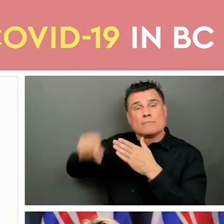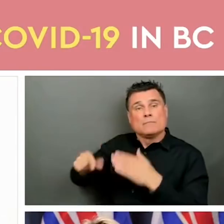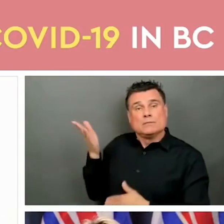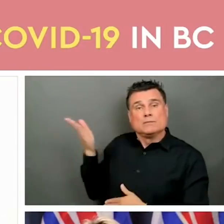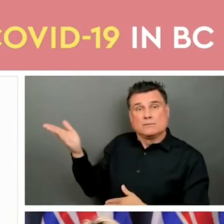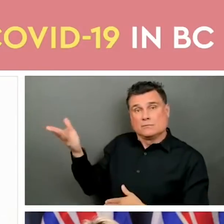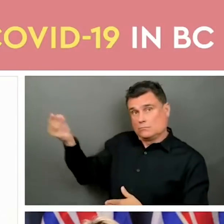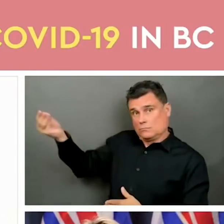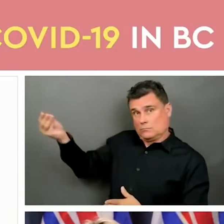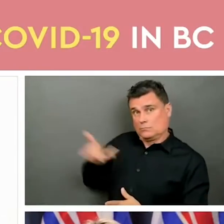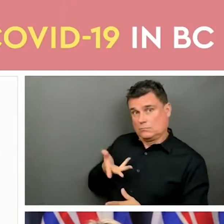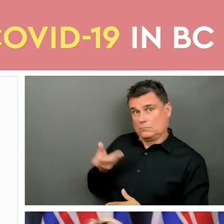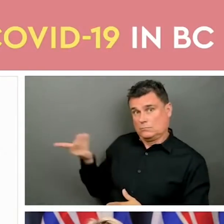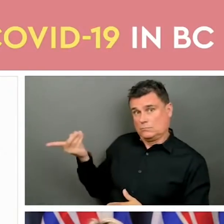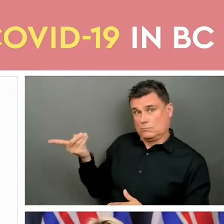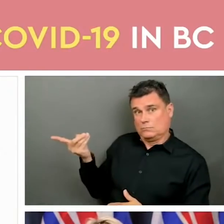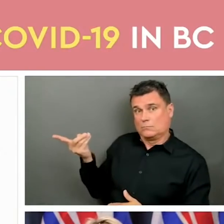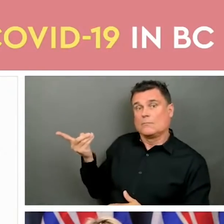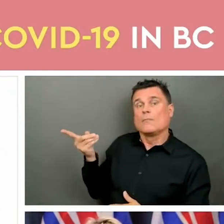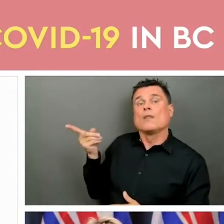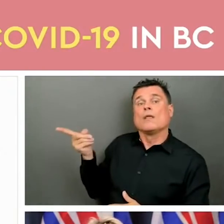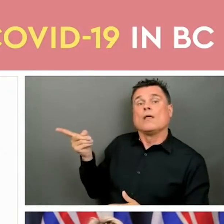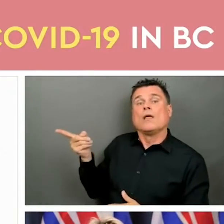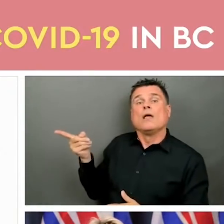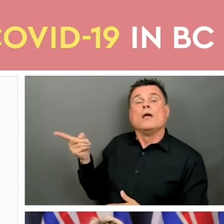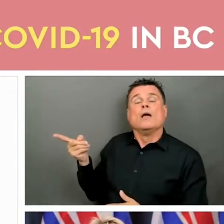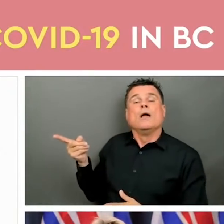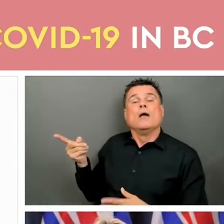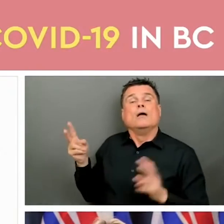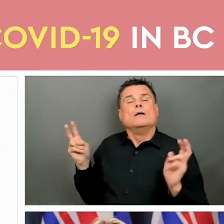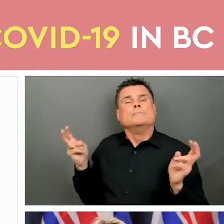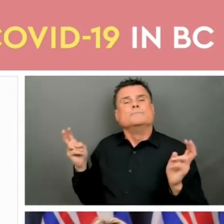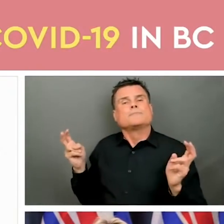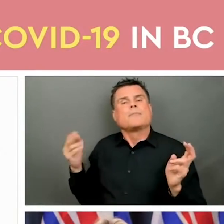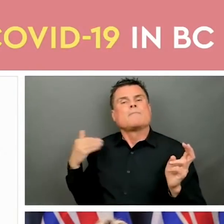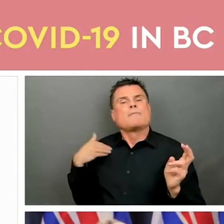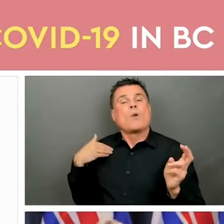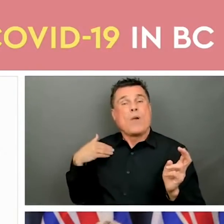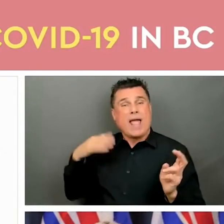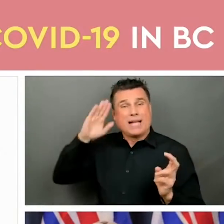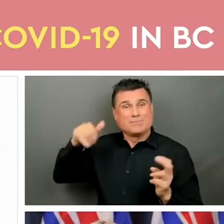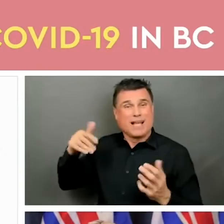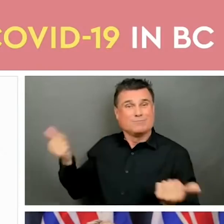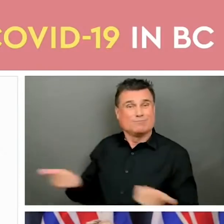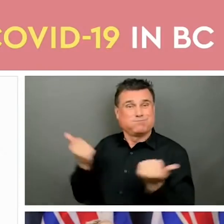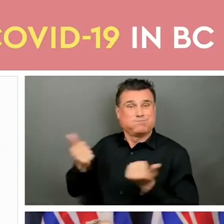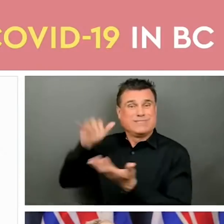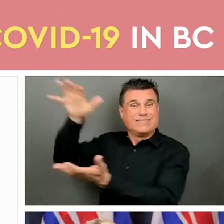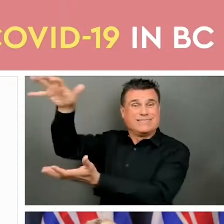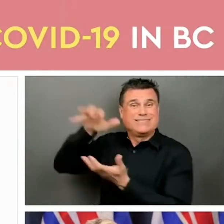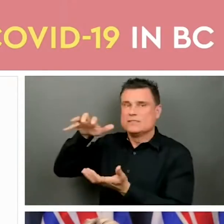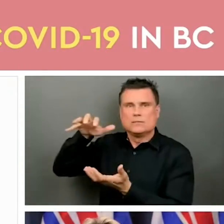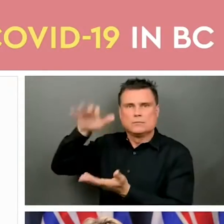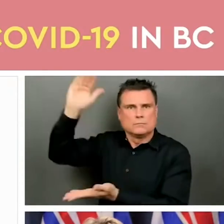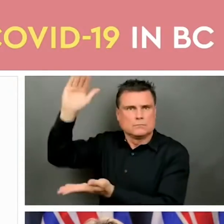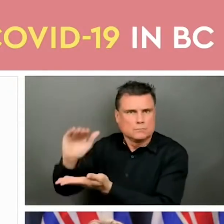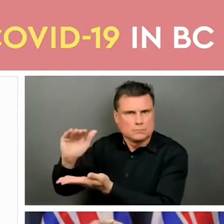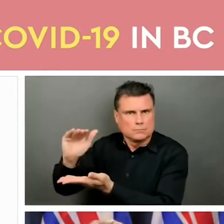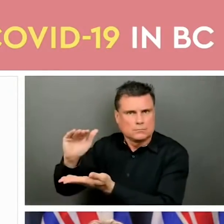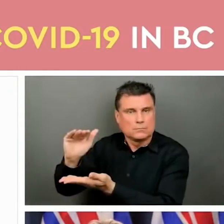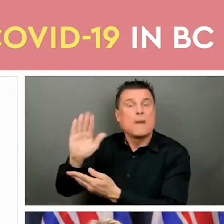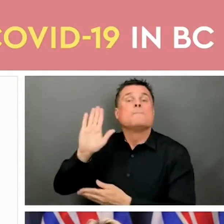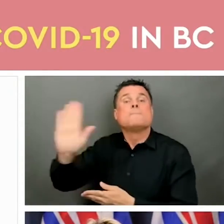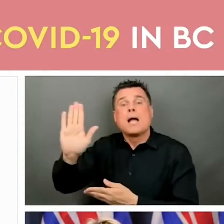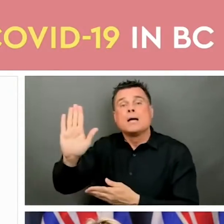up these shortfalls, that we will have additional Pfizer vaccine coming online in the first week of May. The next